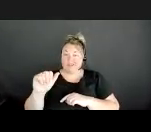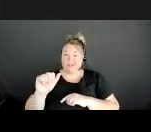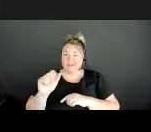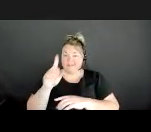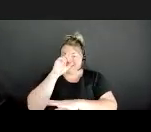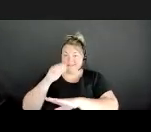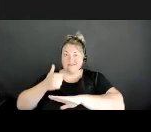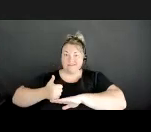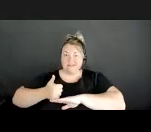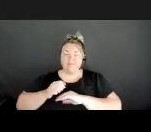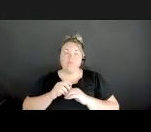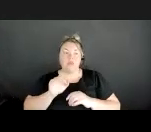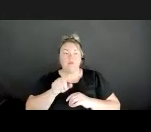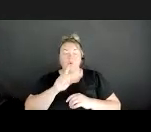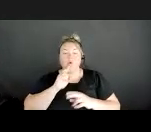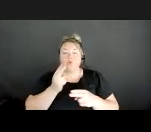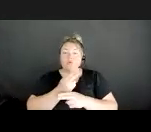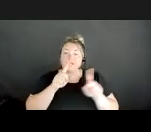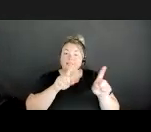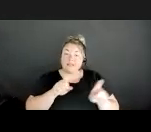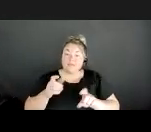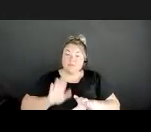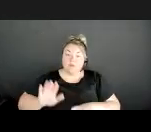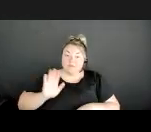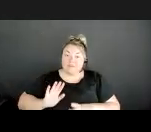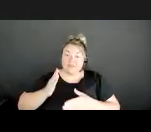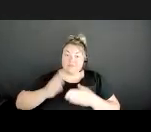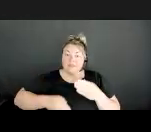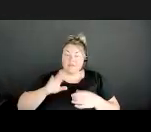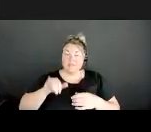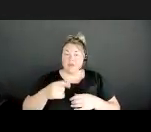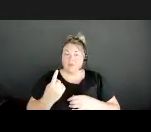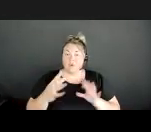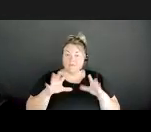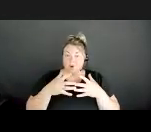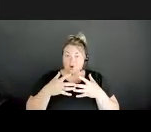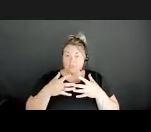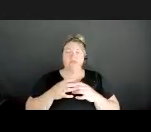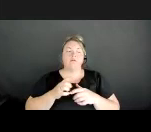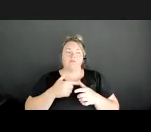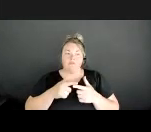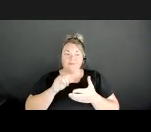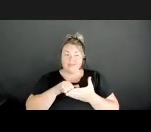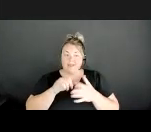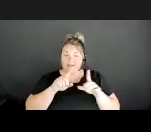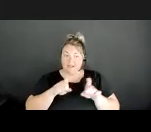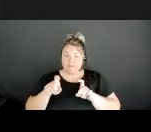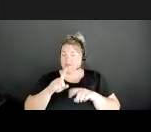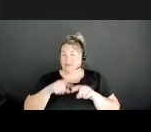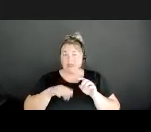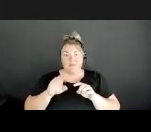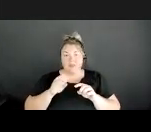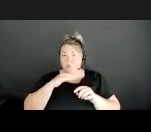you're using an assessment that was previously completed by one of these parties, that assessment must not be older than